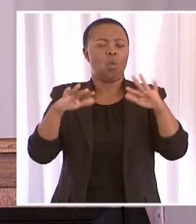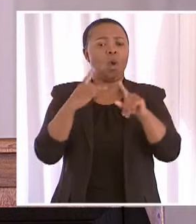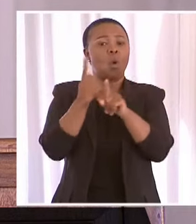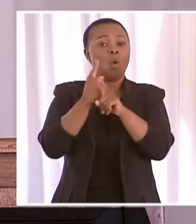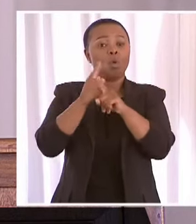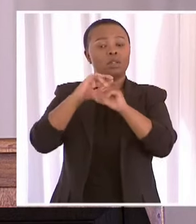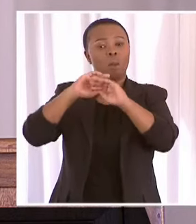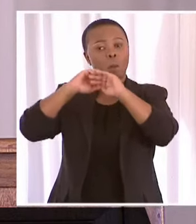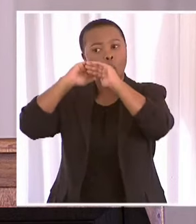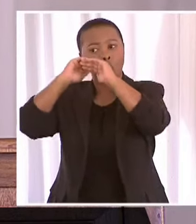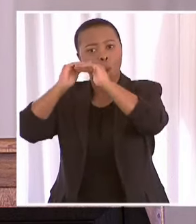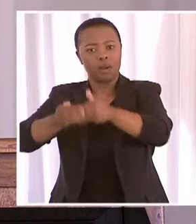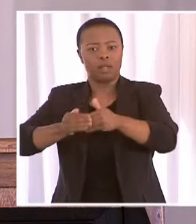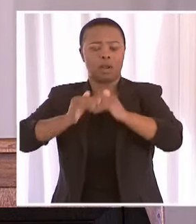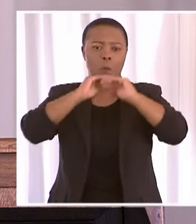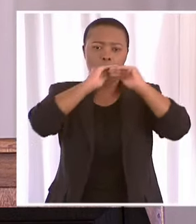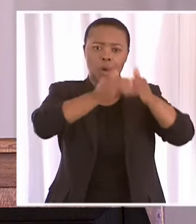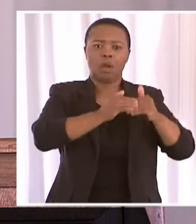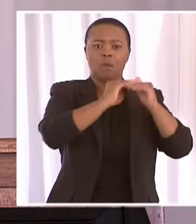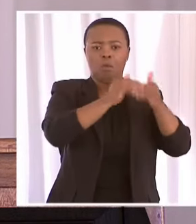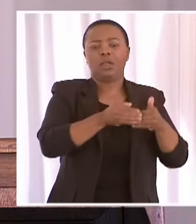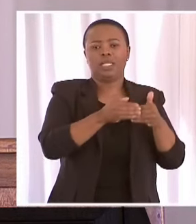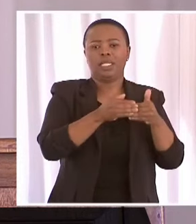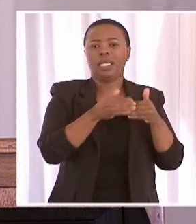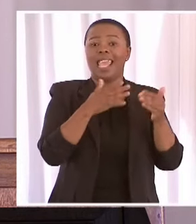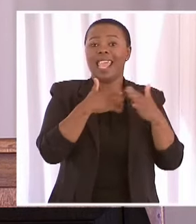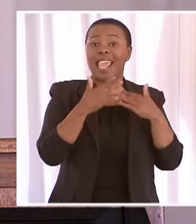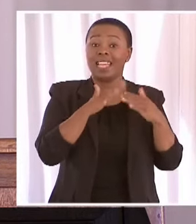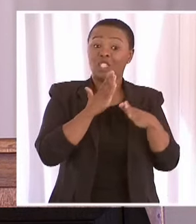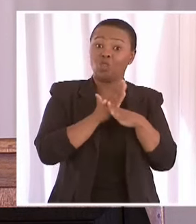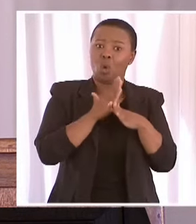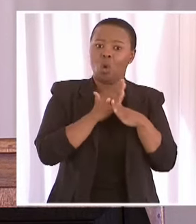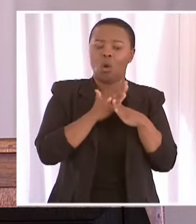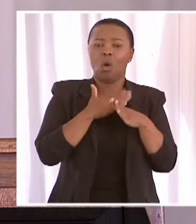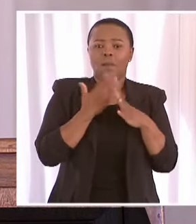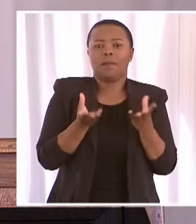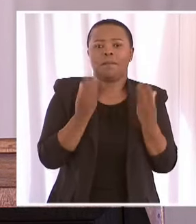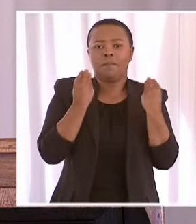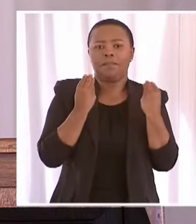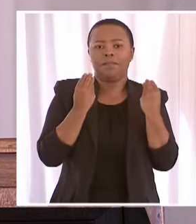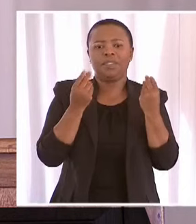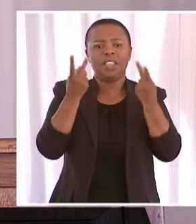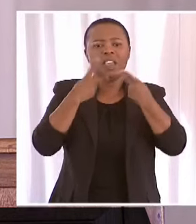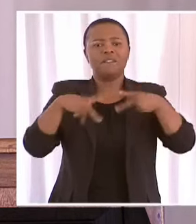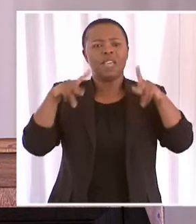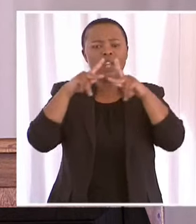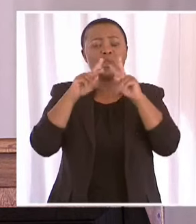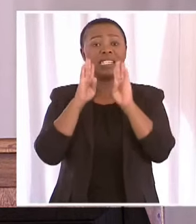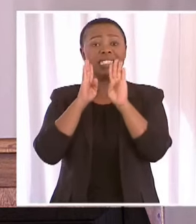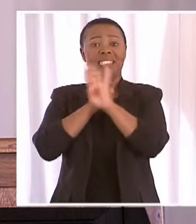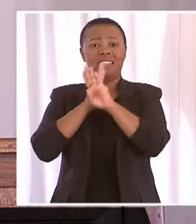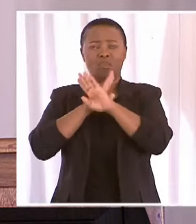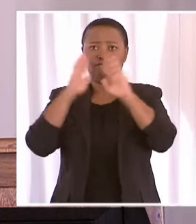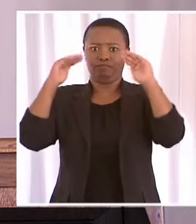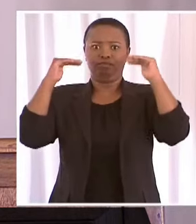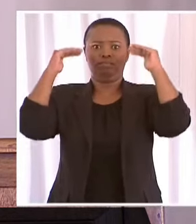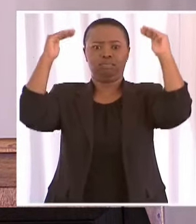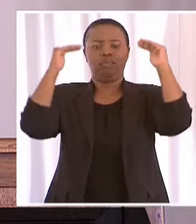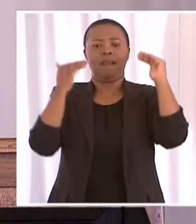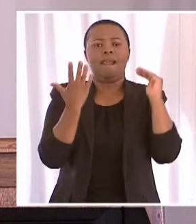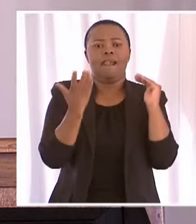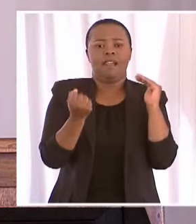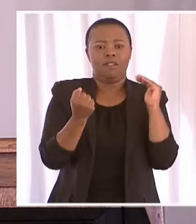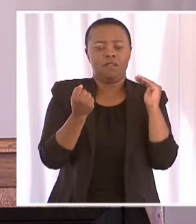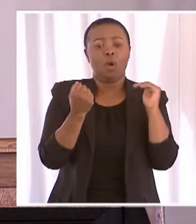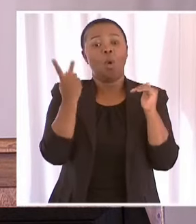tasks that he assigned them. He placed the highest value on secrecy and the need